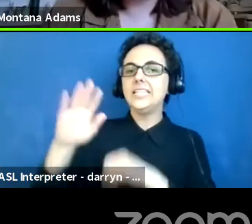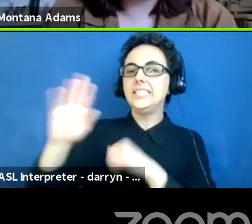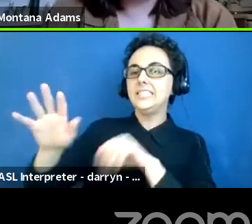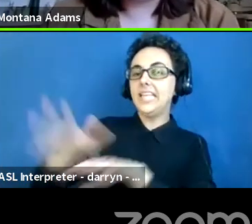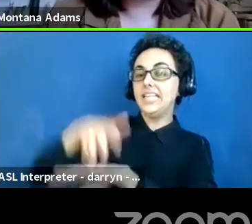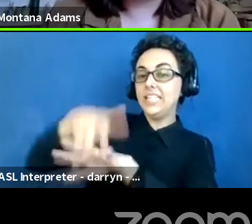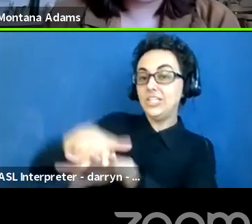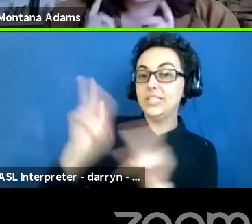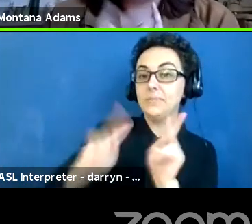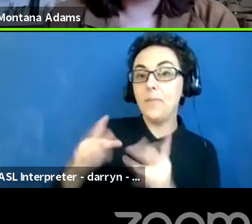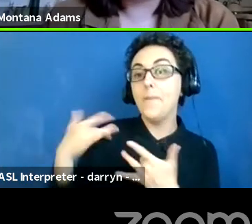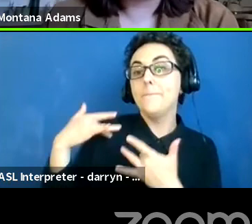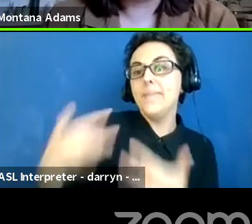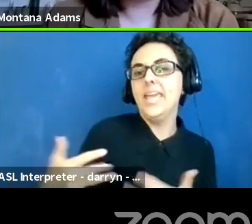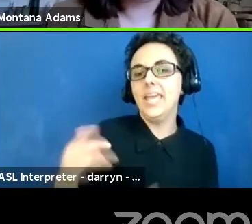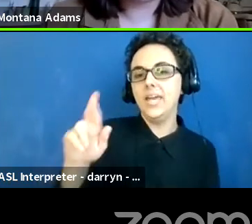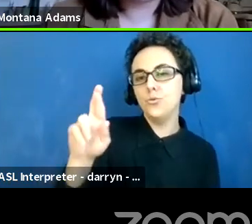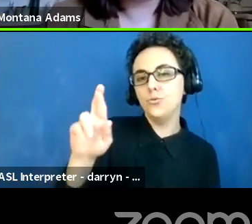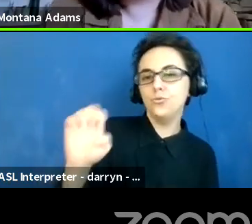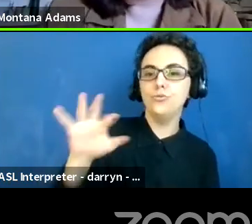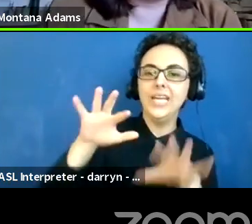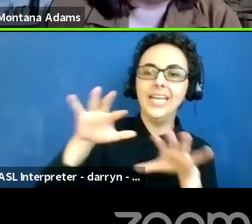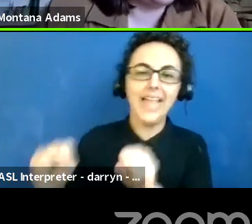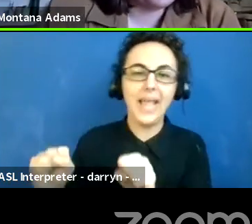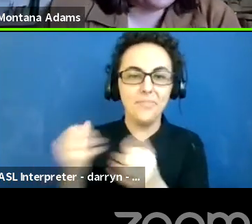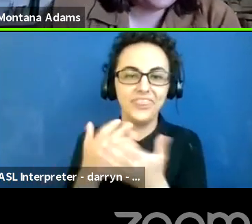Cause the first thing that came to my head was like Baby Yoda.